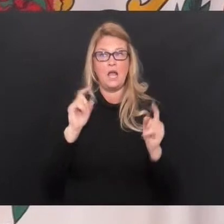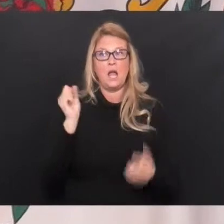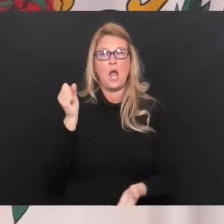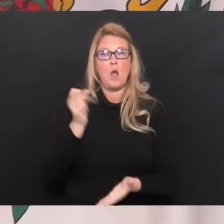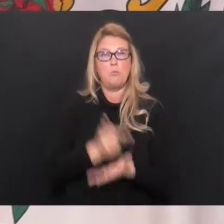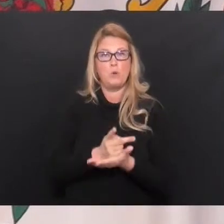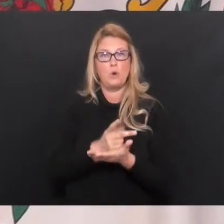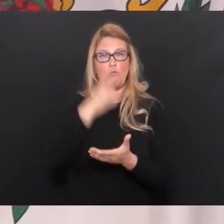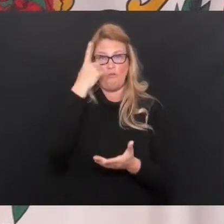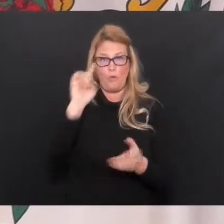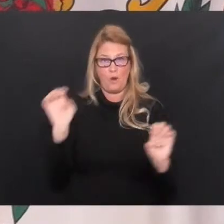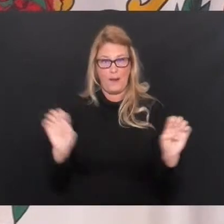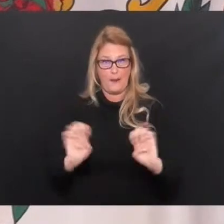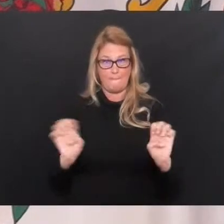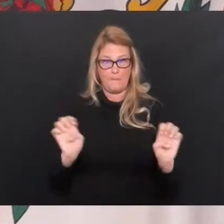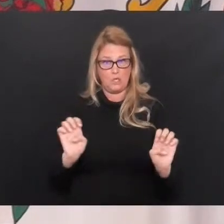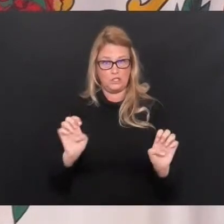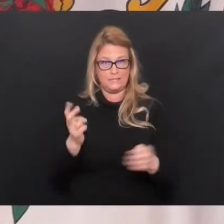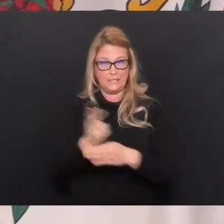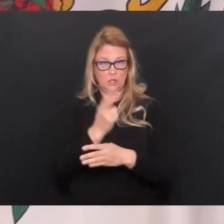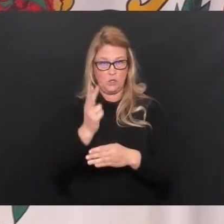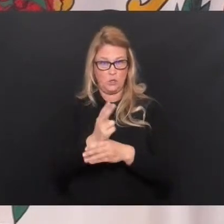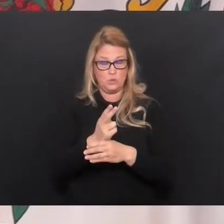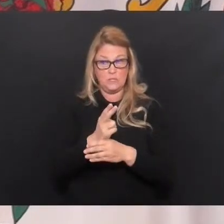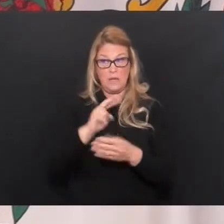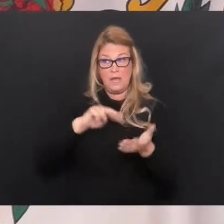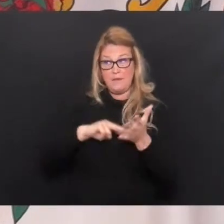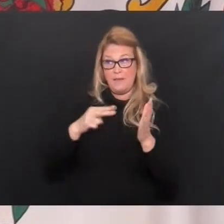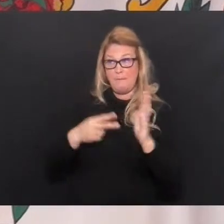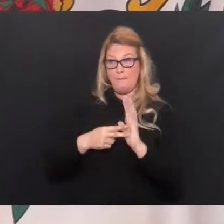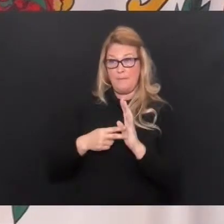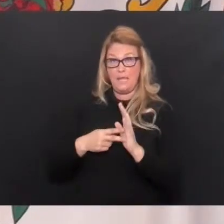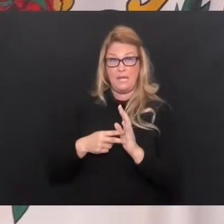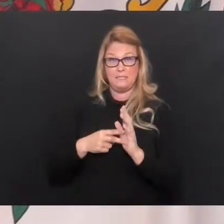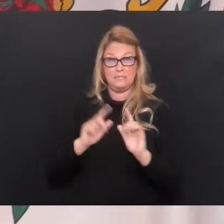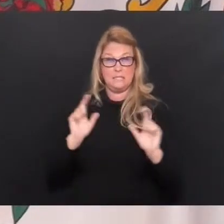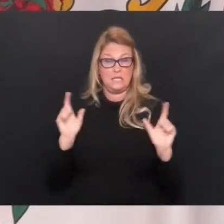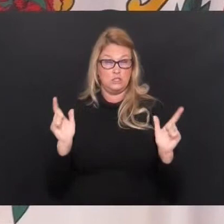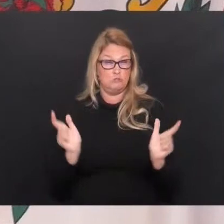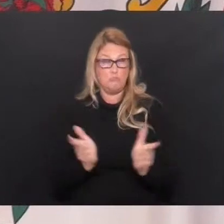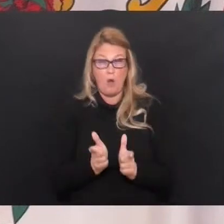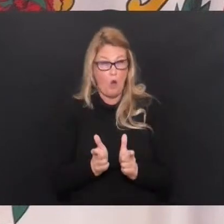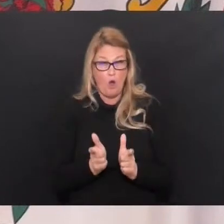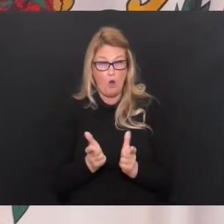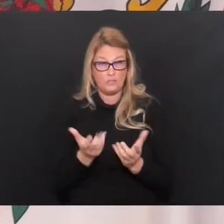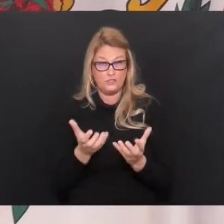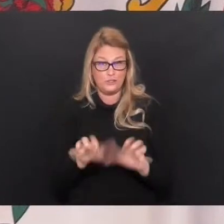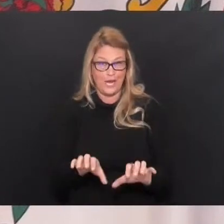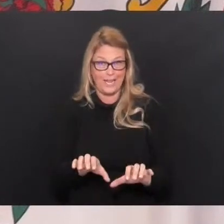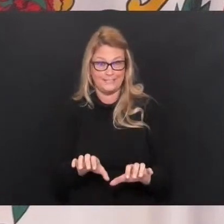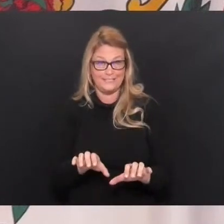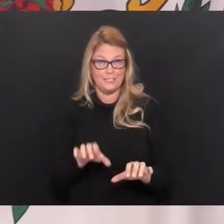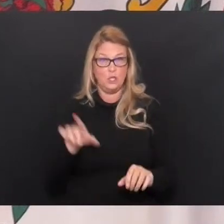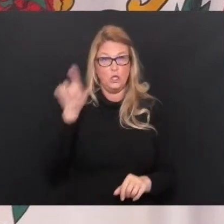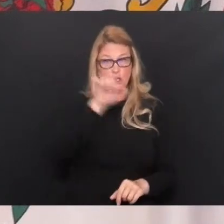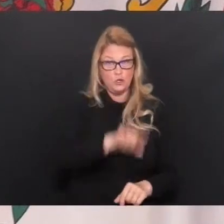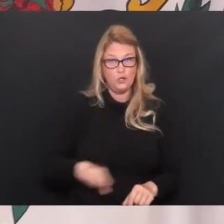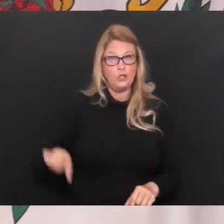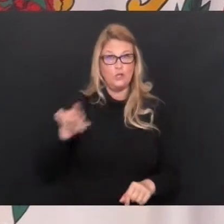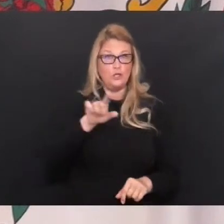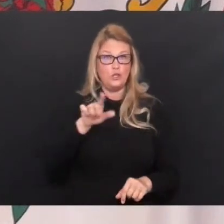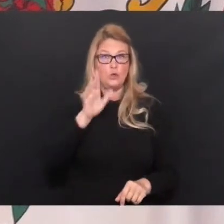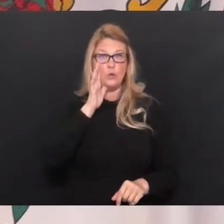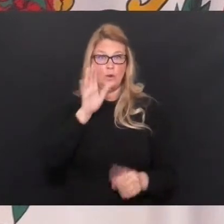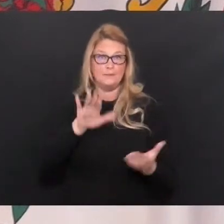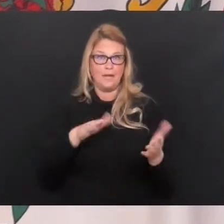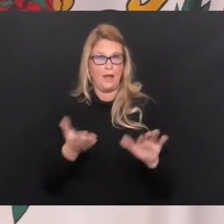for emergency use, that in the incredibly small chance you would still some way, somehow